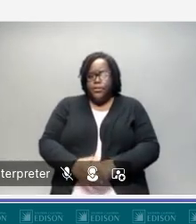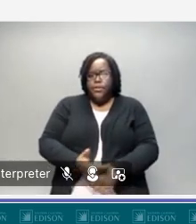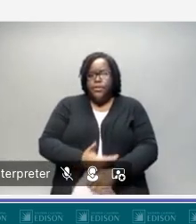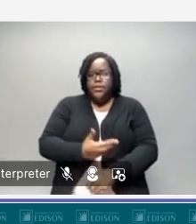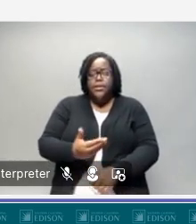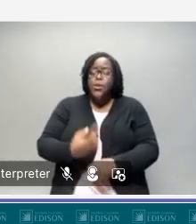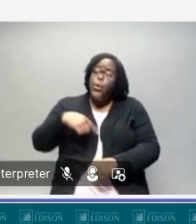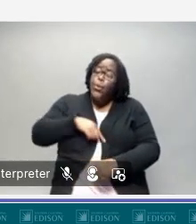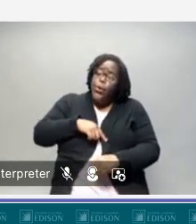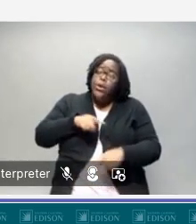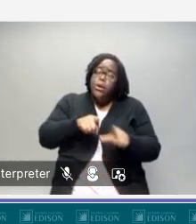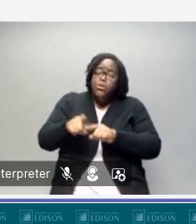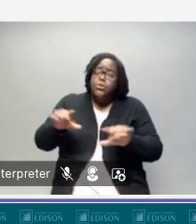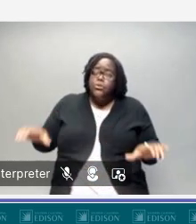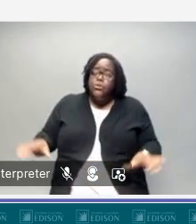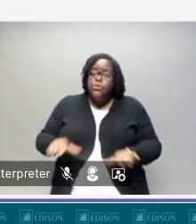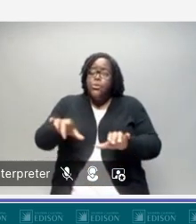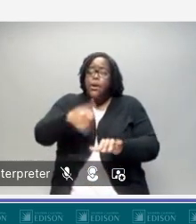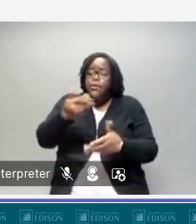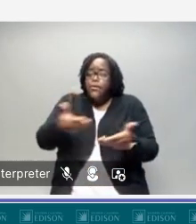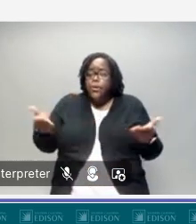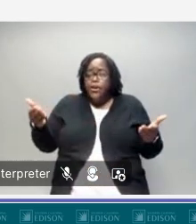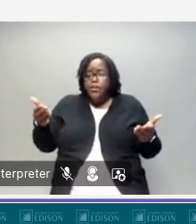other things to try and